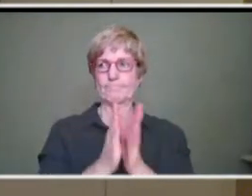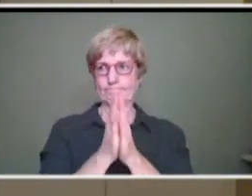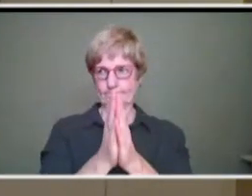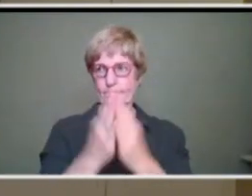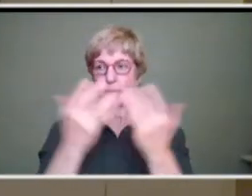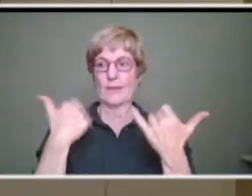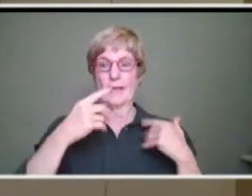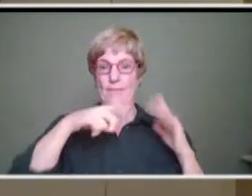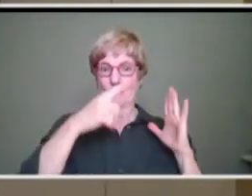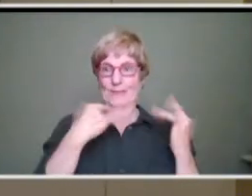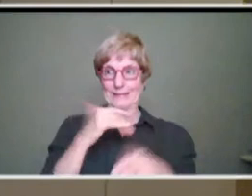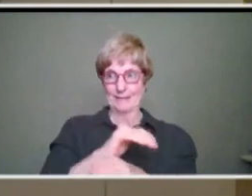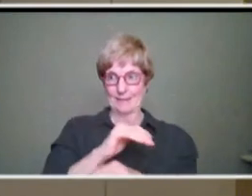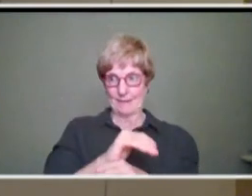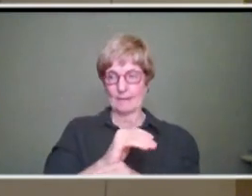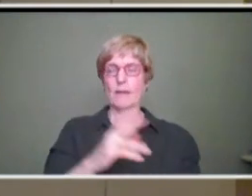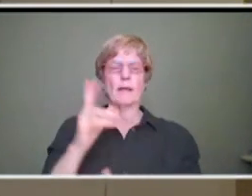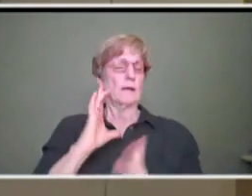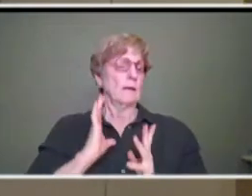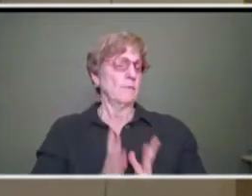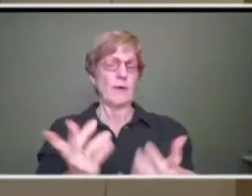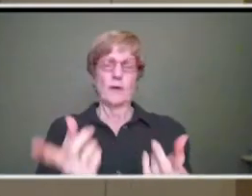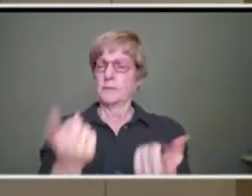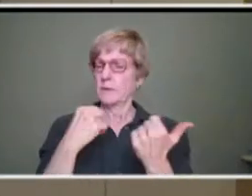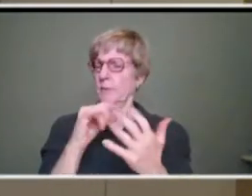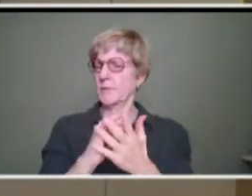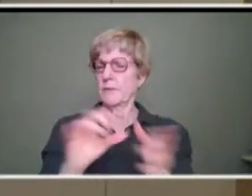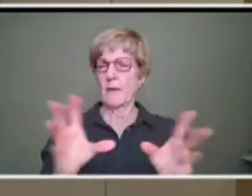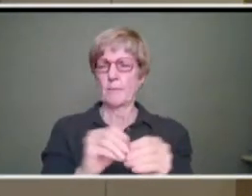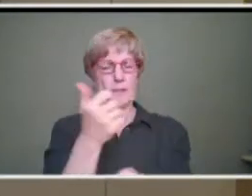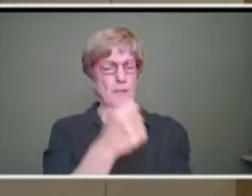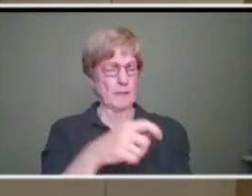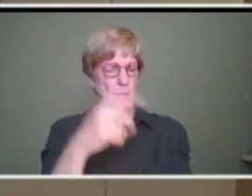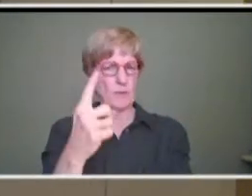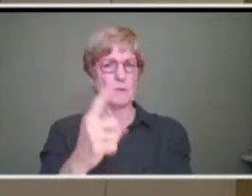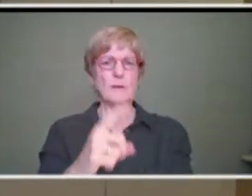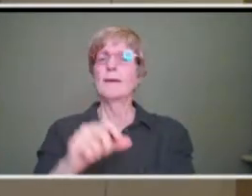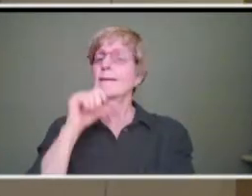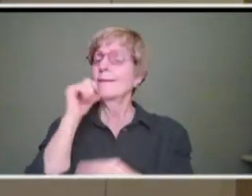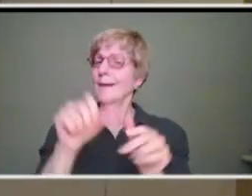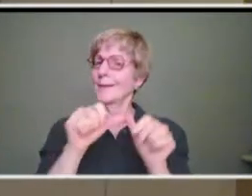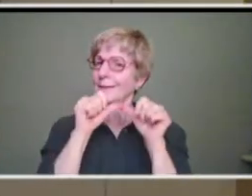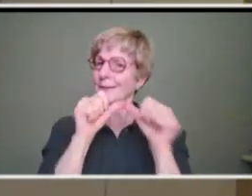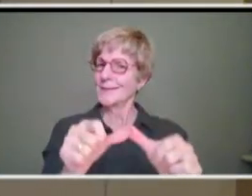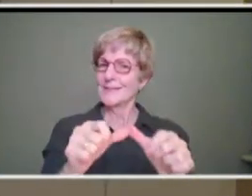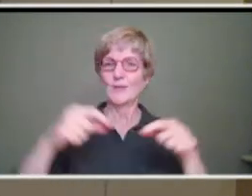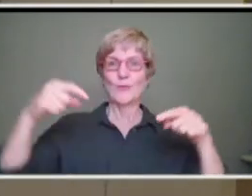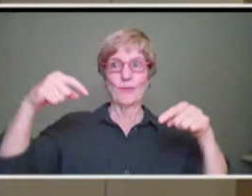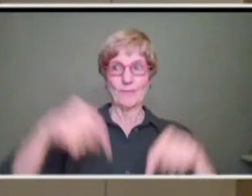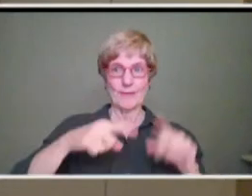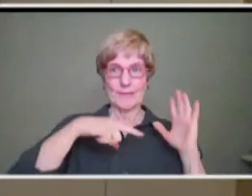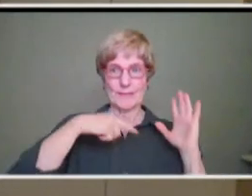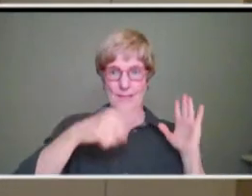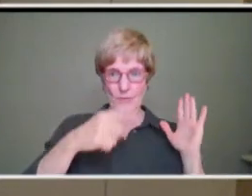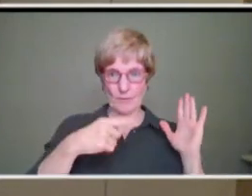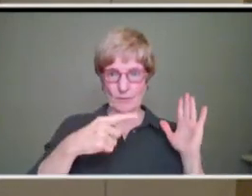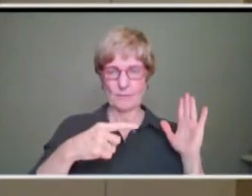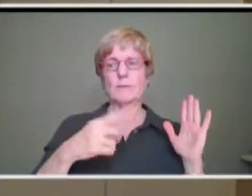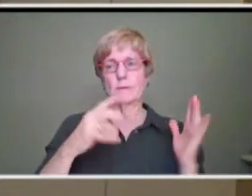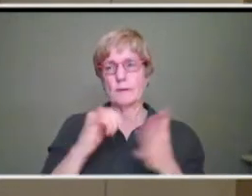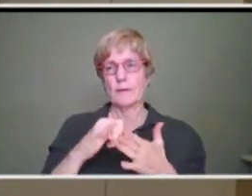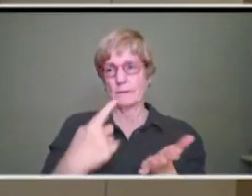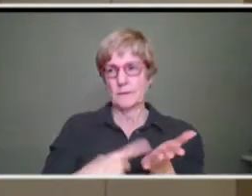tonight the public is welcome at that meeting but please note it is not a continuation of the public hearing that is being held here tonight